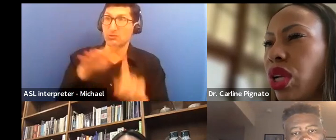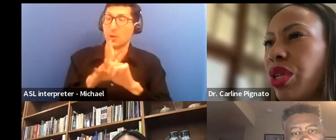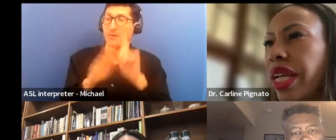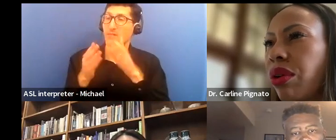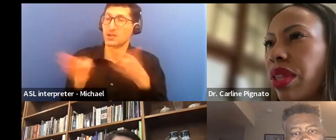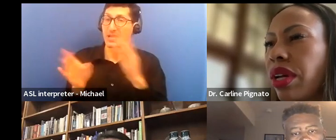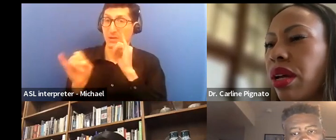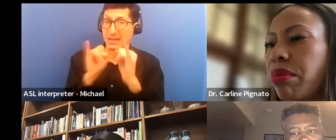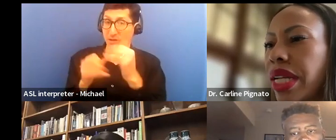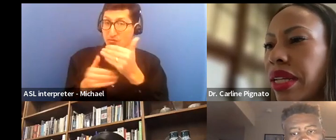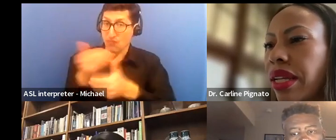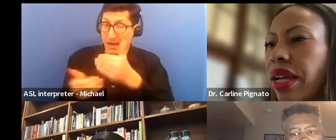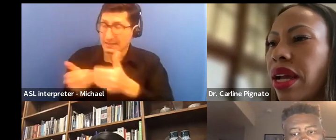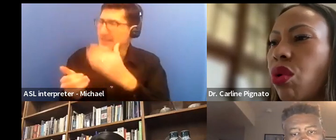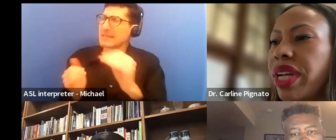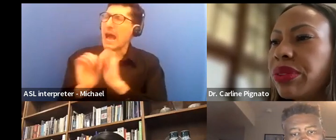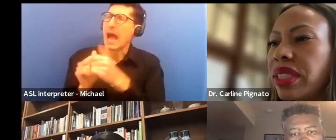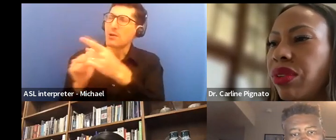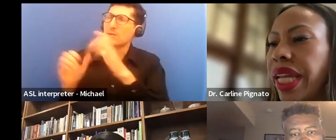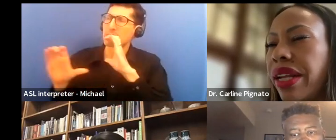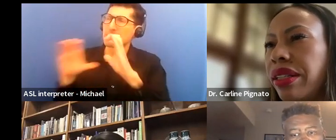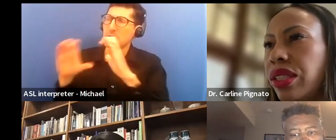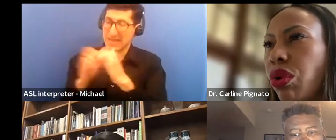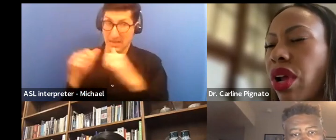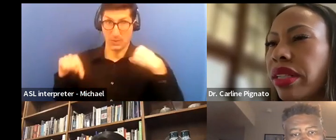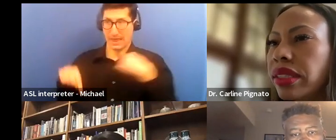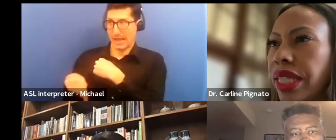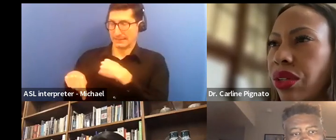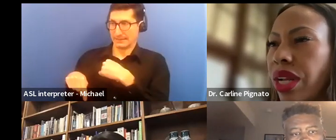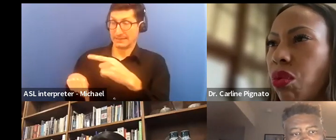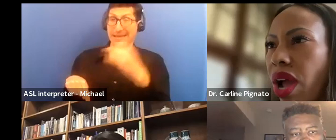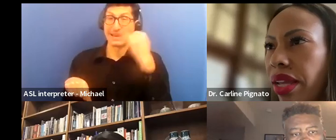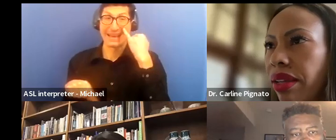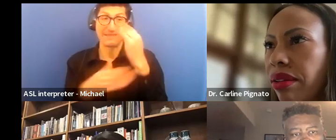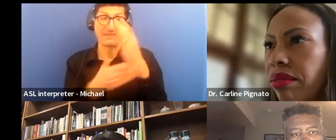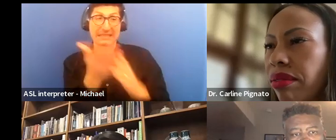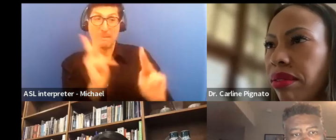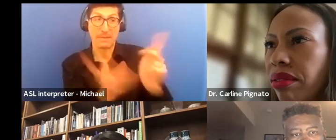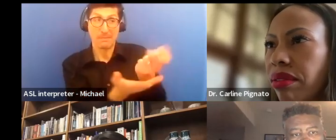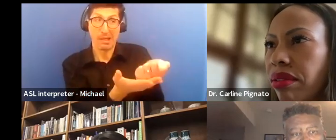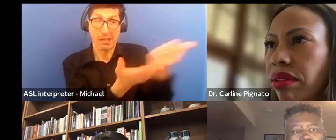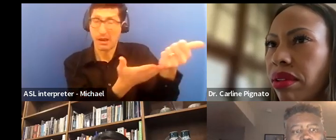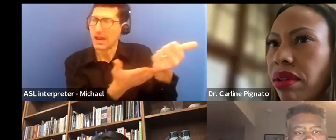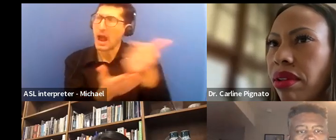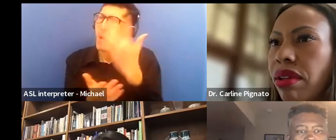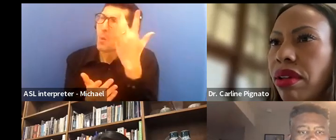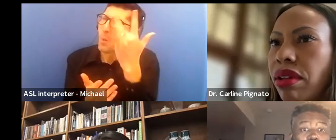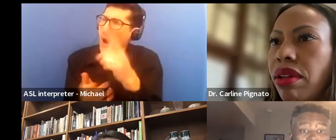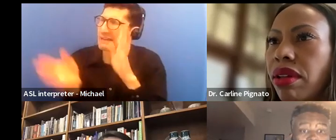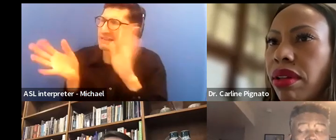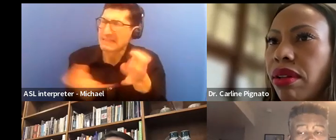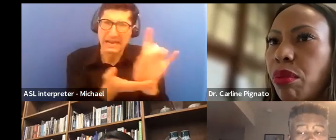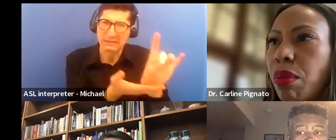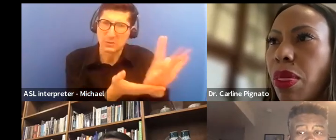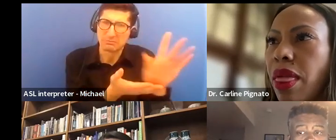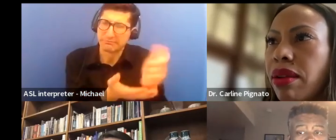system to communicate with the committee which specific candidates were not considered and why? Yes, we do. We have